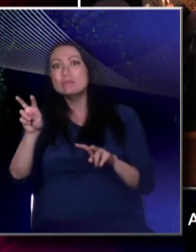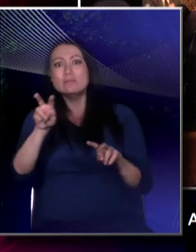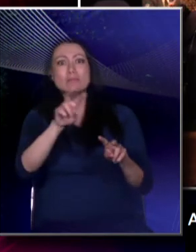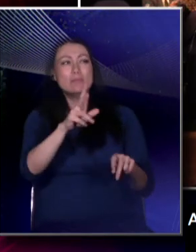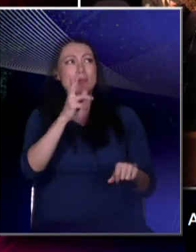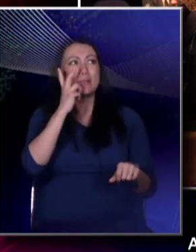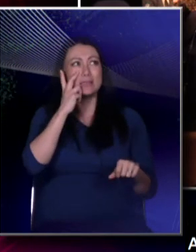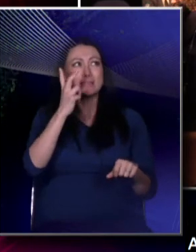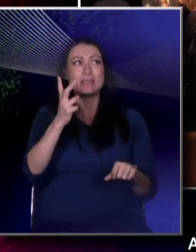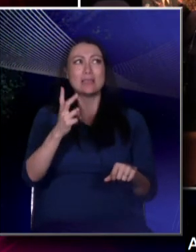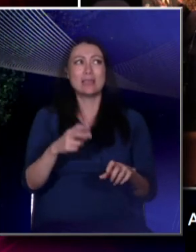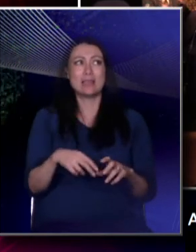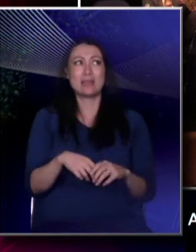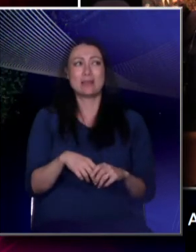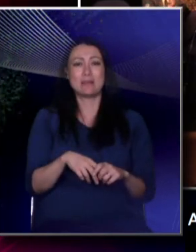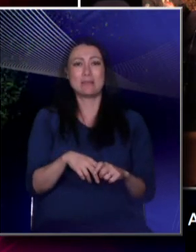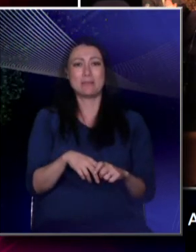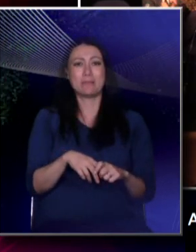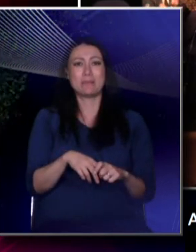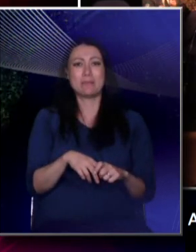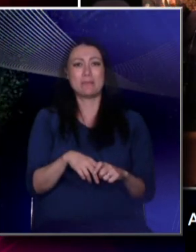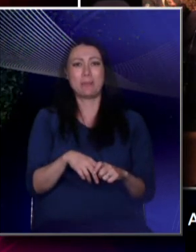seeing is believing. You know, not